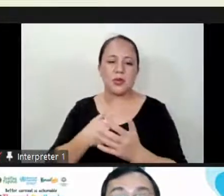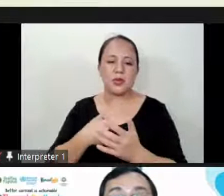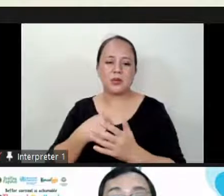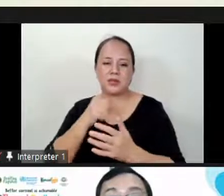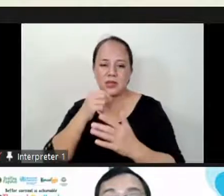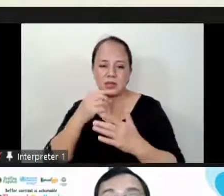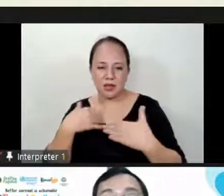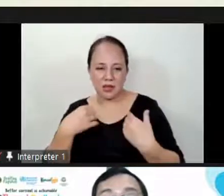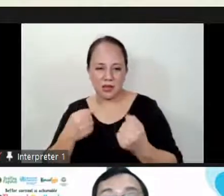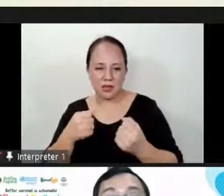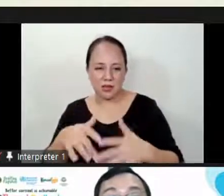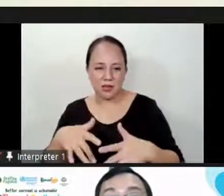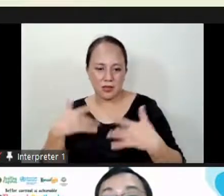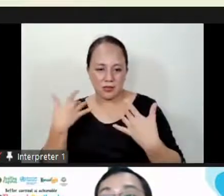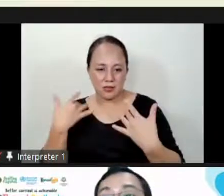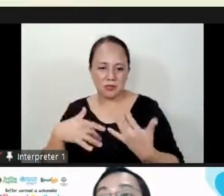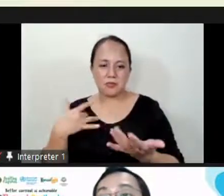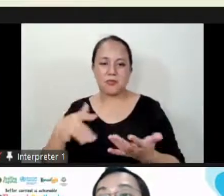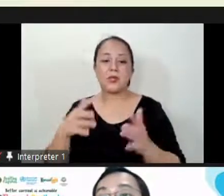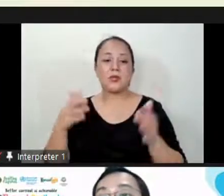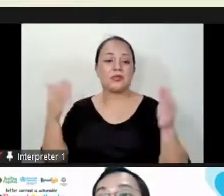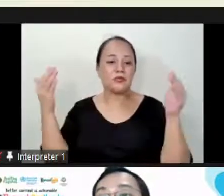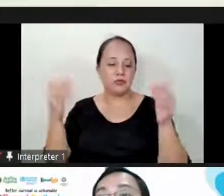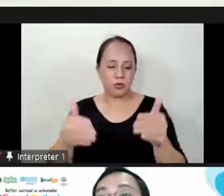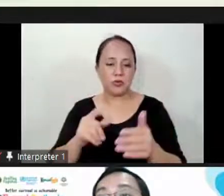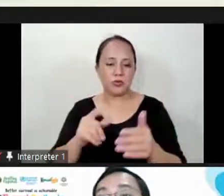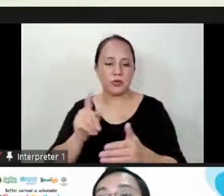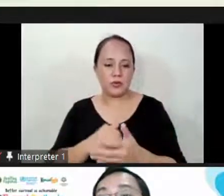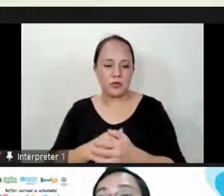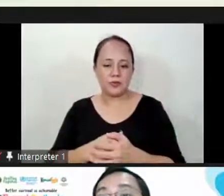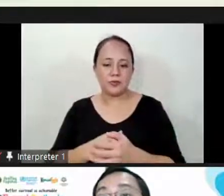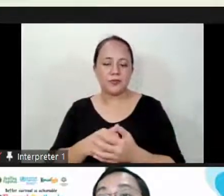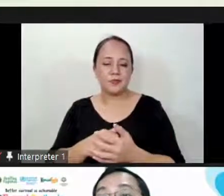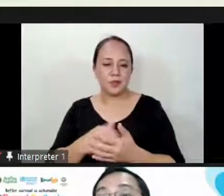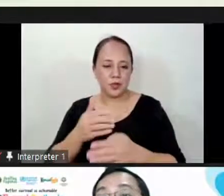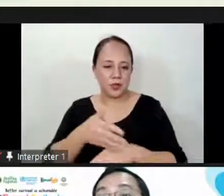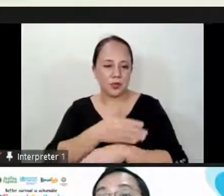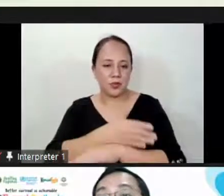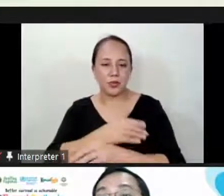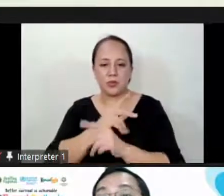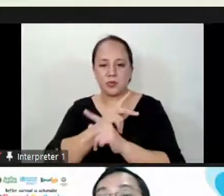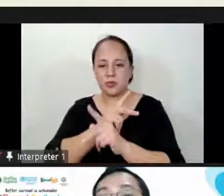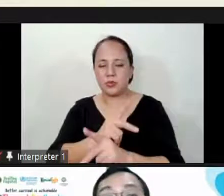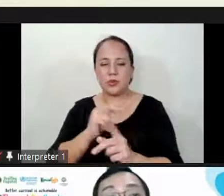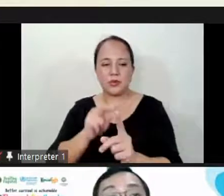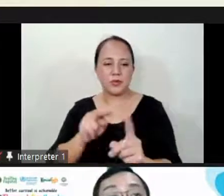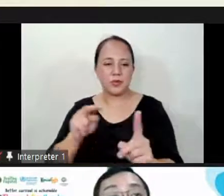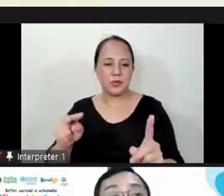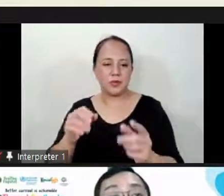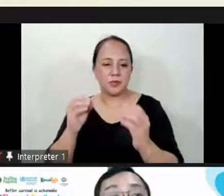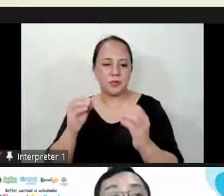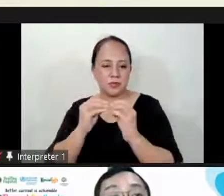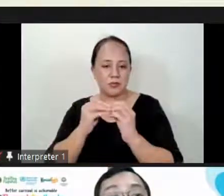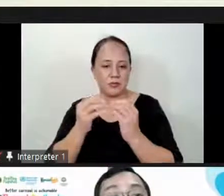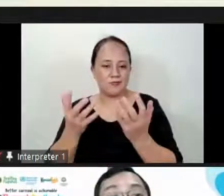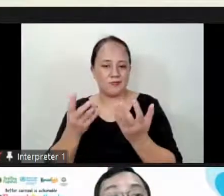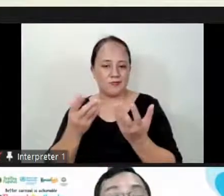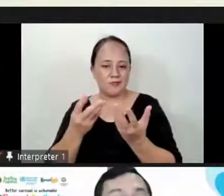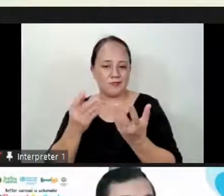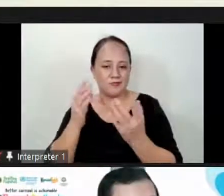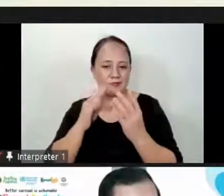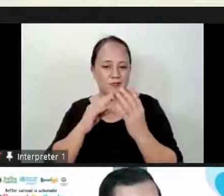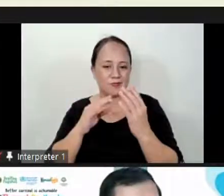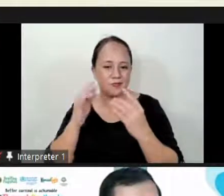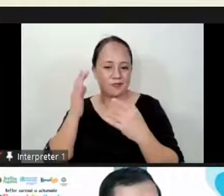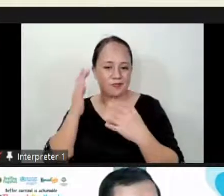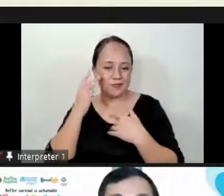lifestyles. So the focus is both on improving the prevention aspects and also the early diagnosis and